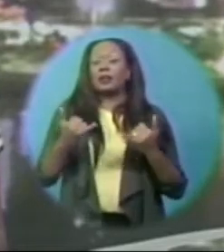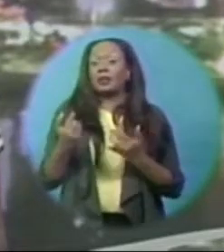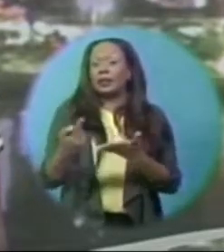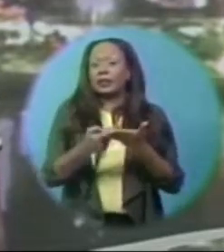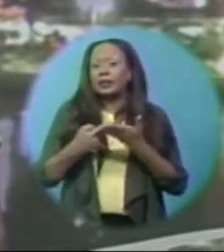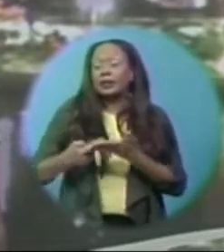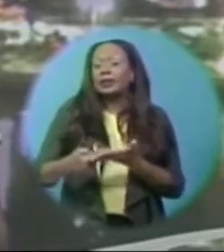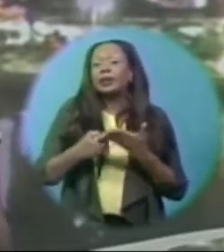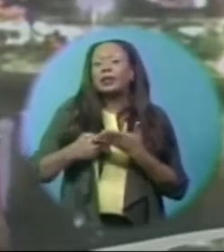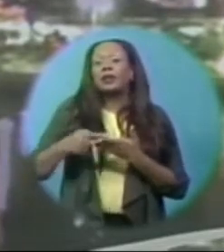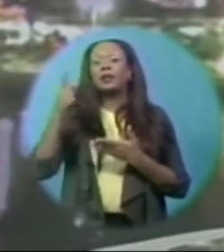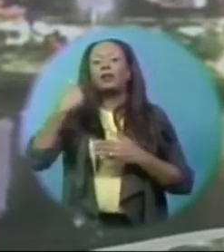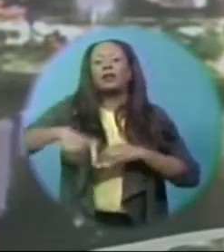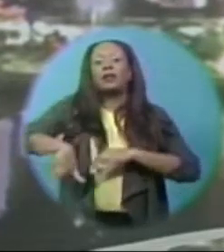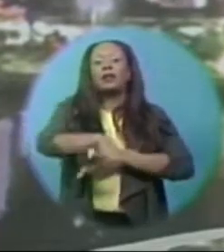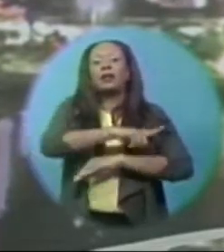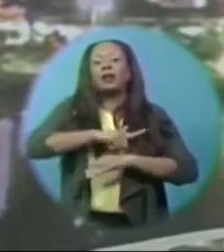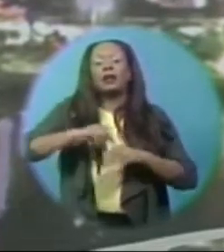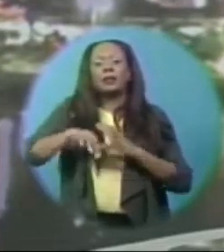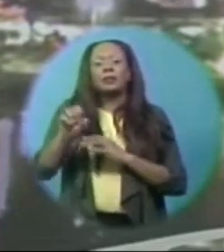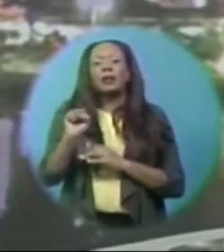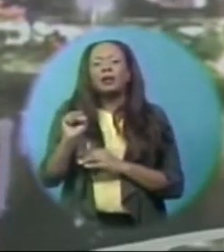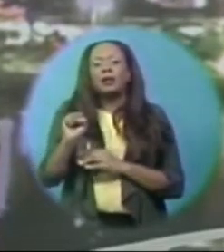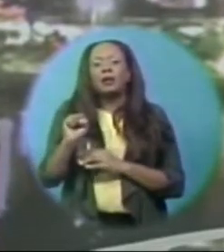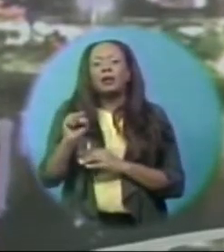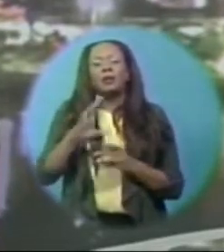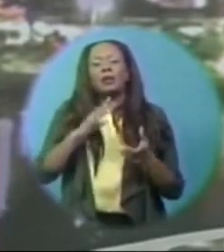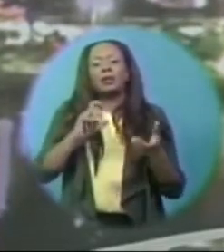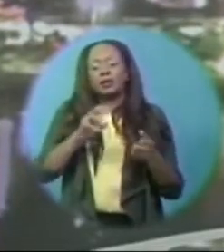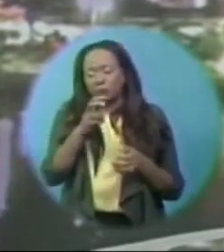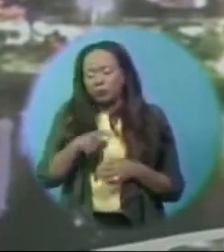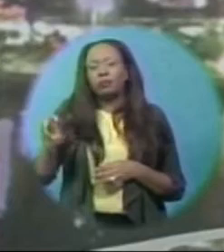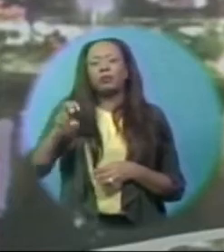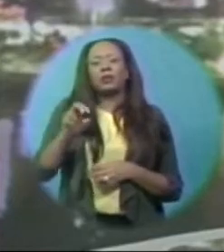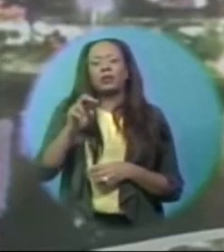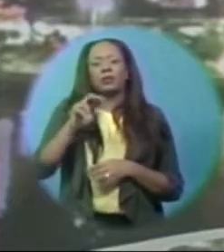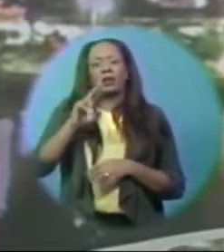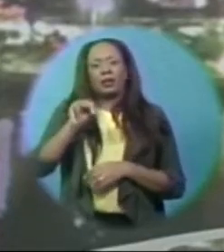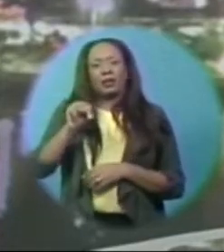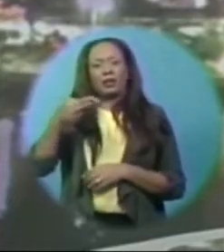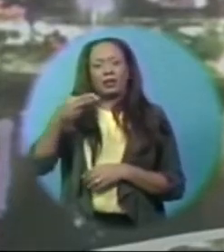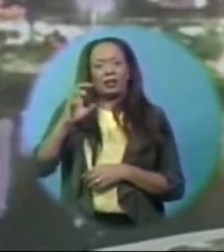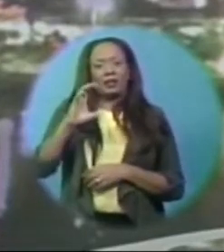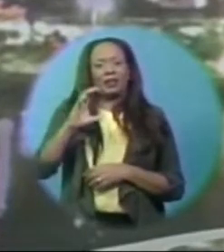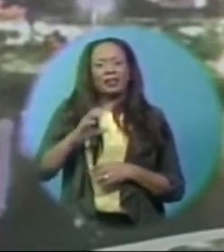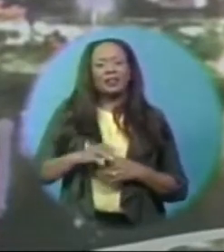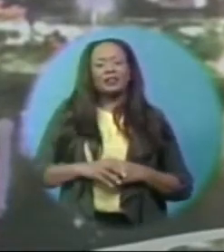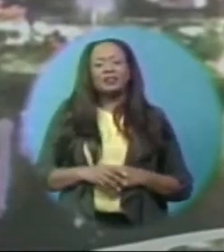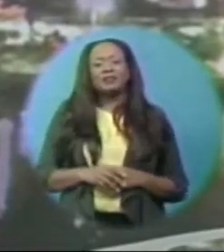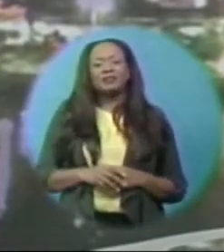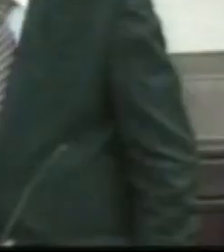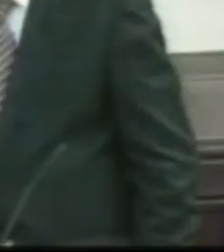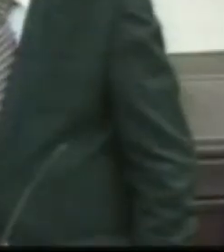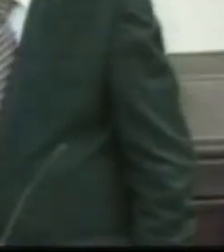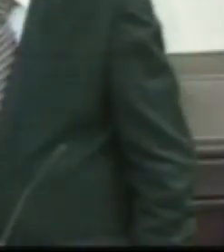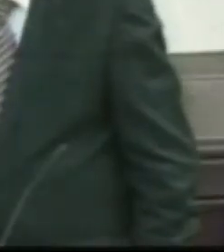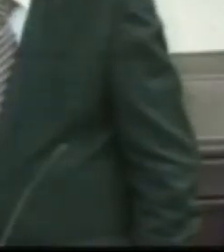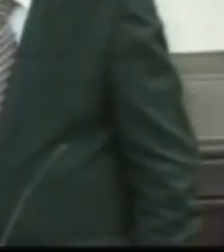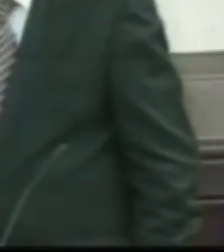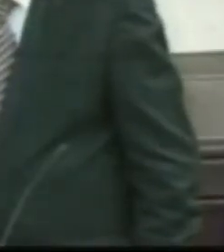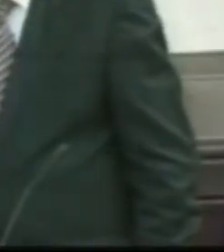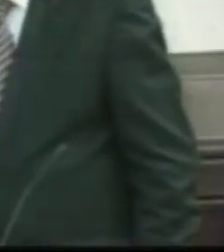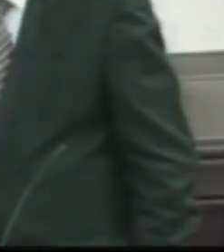to vest that Crown land in Speightstown in the National Housing Corporation. The Carolinians